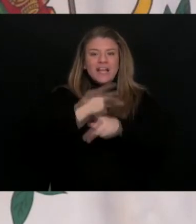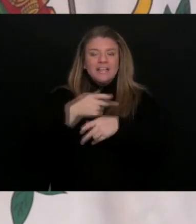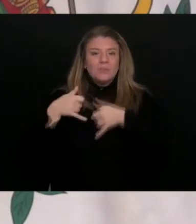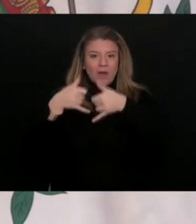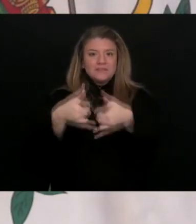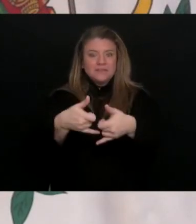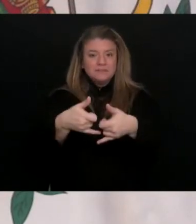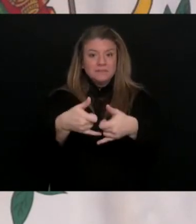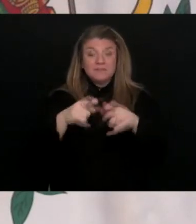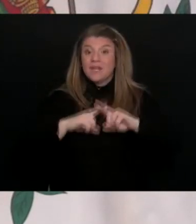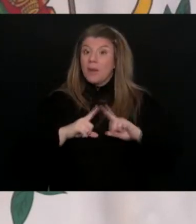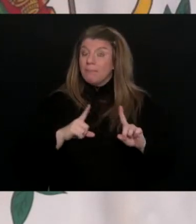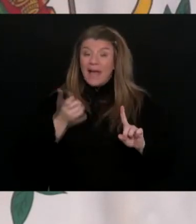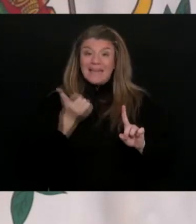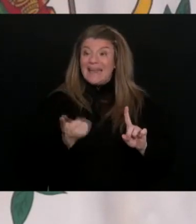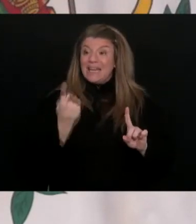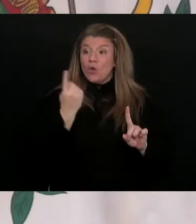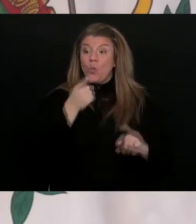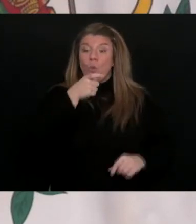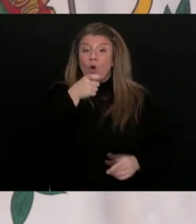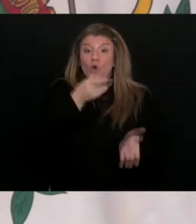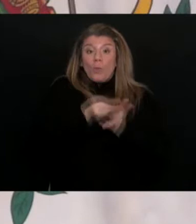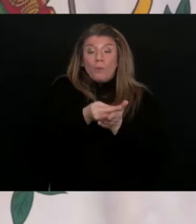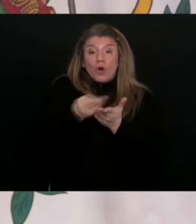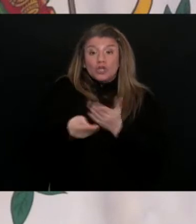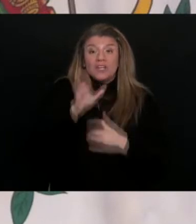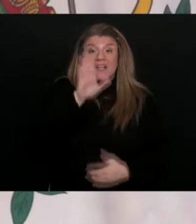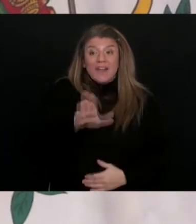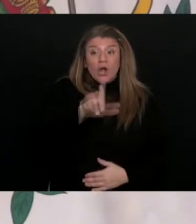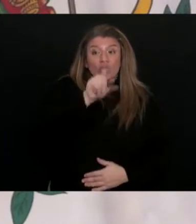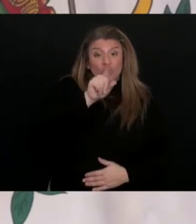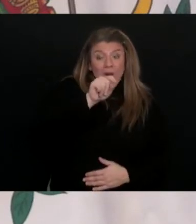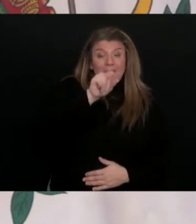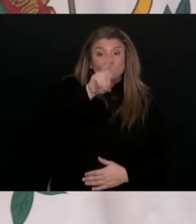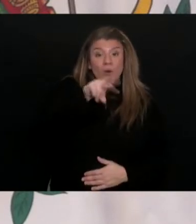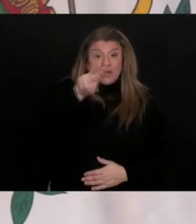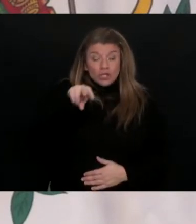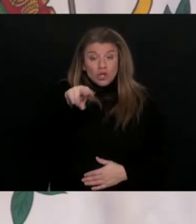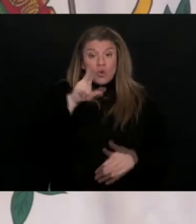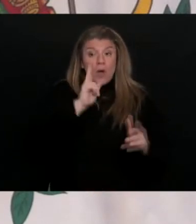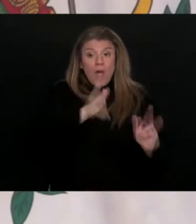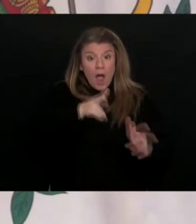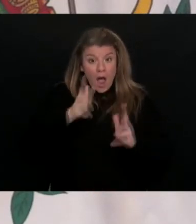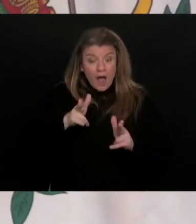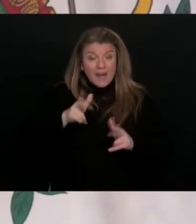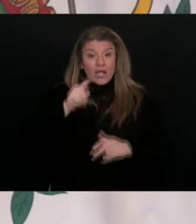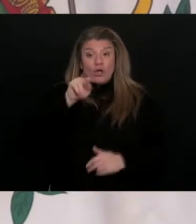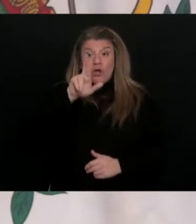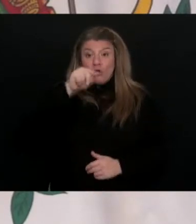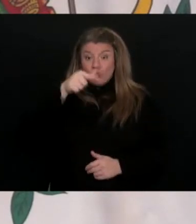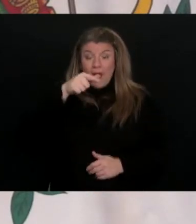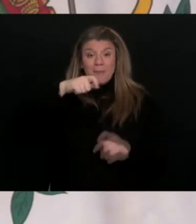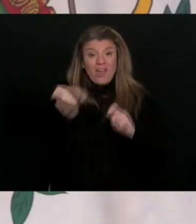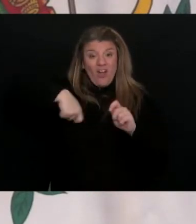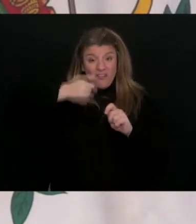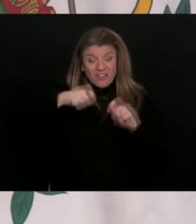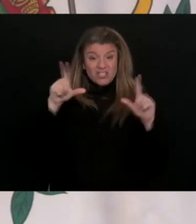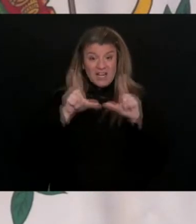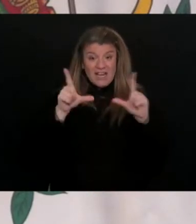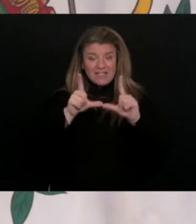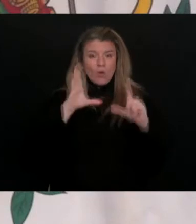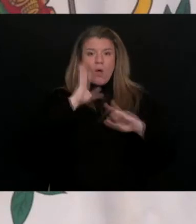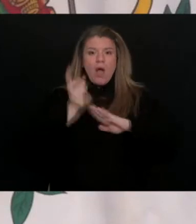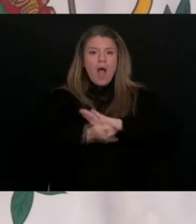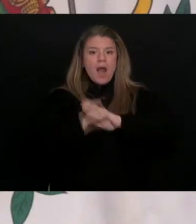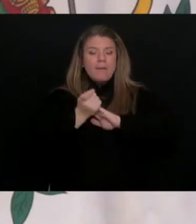everything. But anyone who purchases their 2022 hunting, trapping, or fishing license will